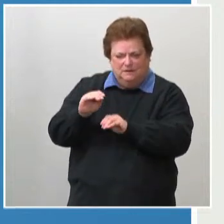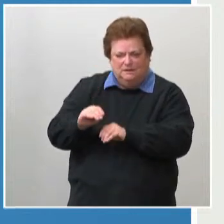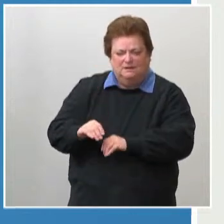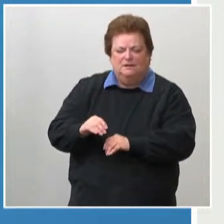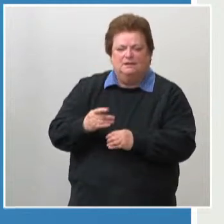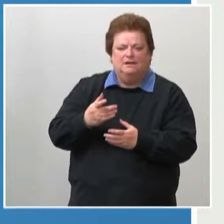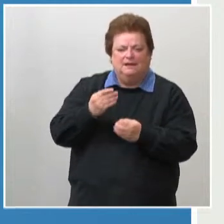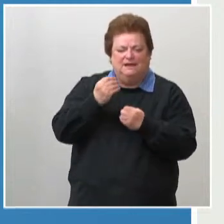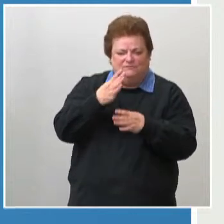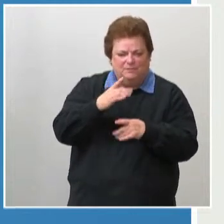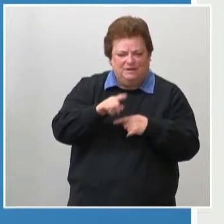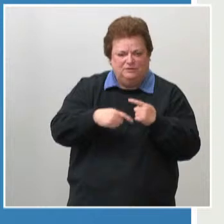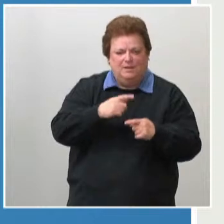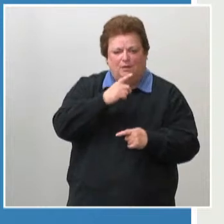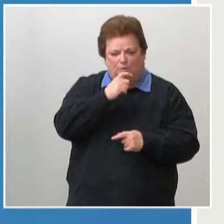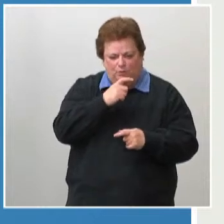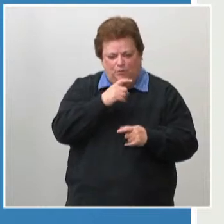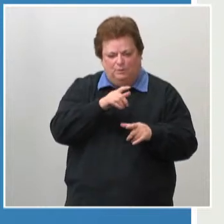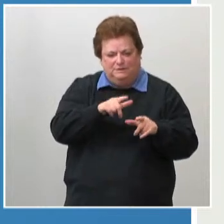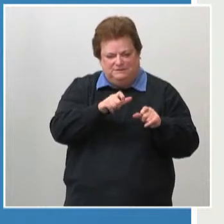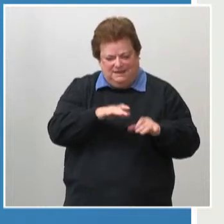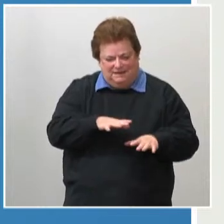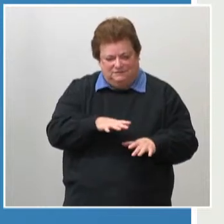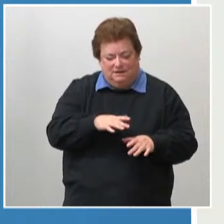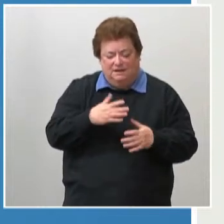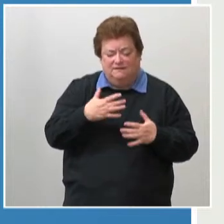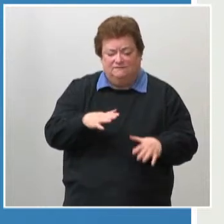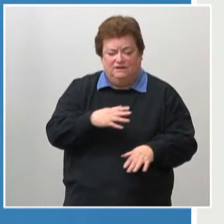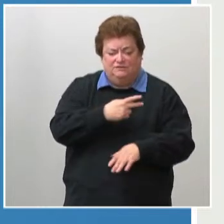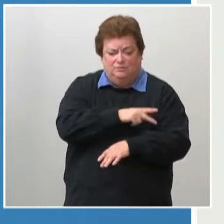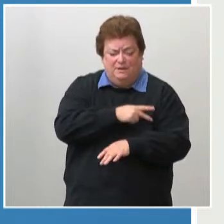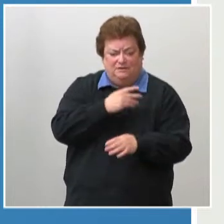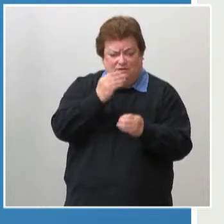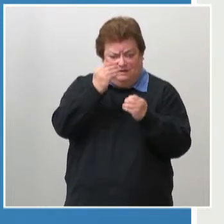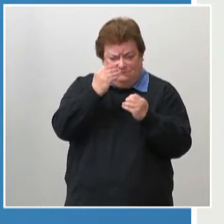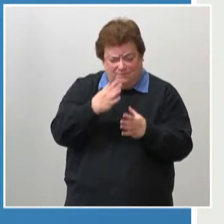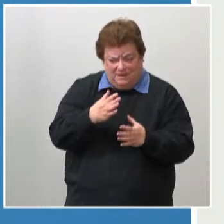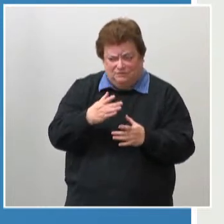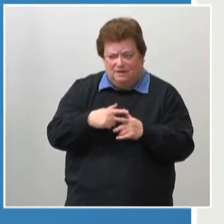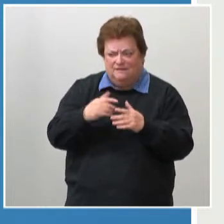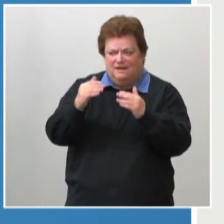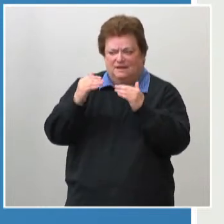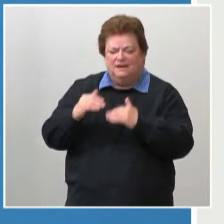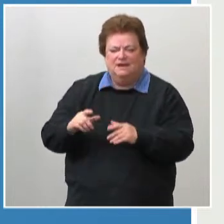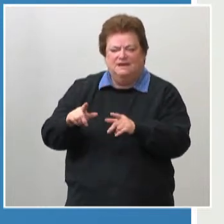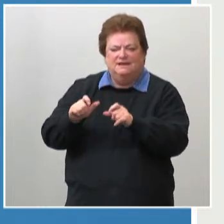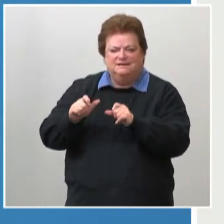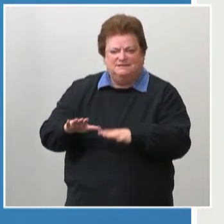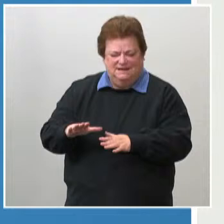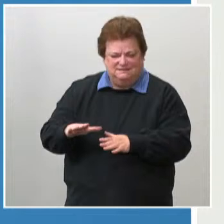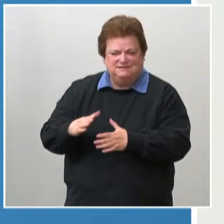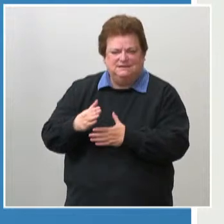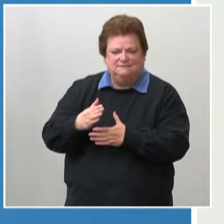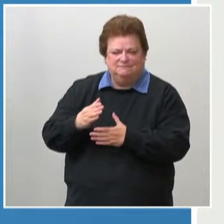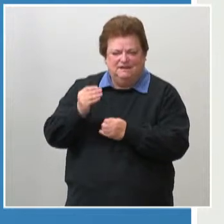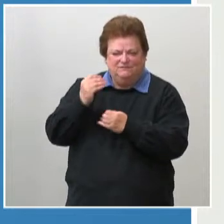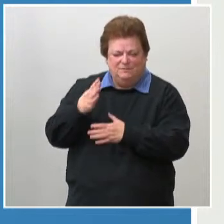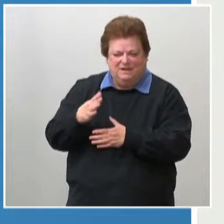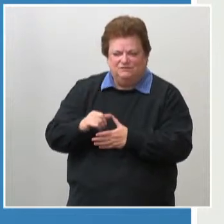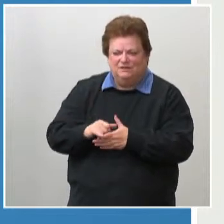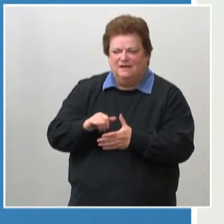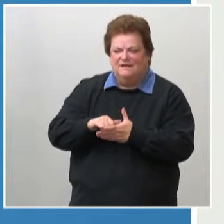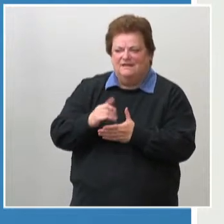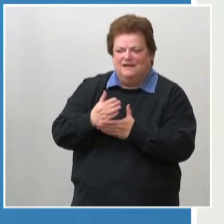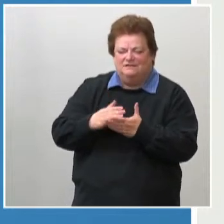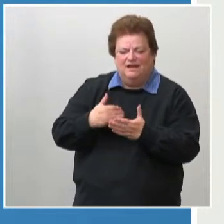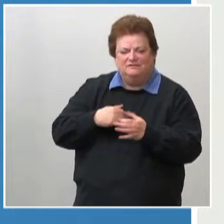the person tested. After the patient information section is the testing information section. This section